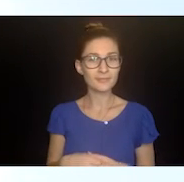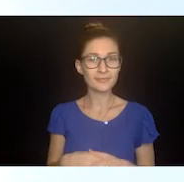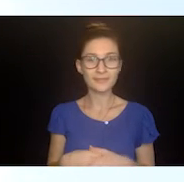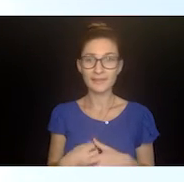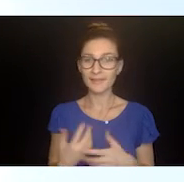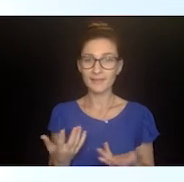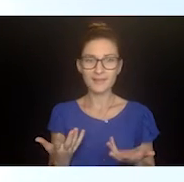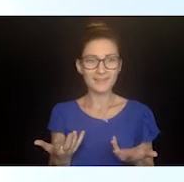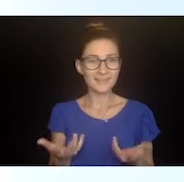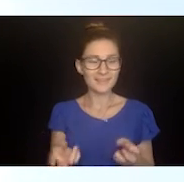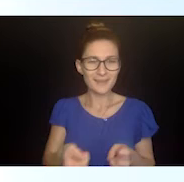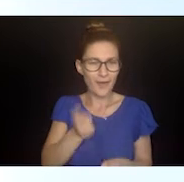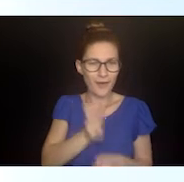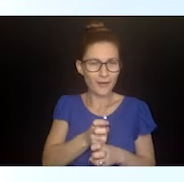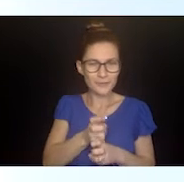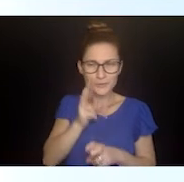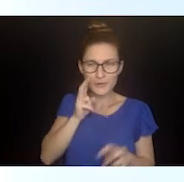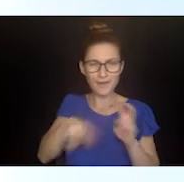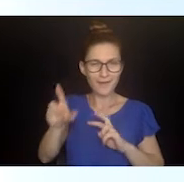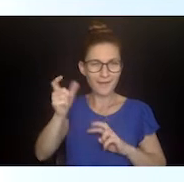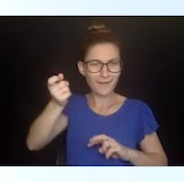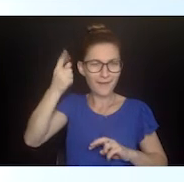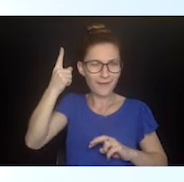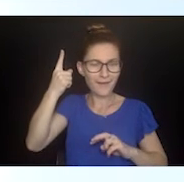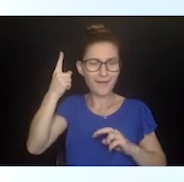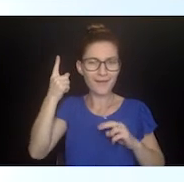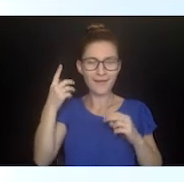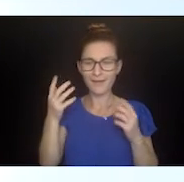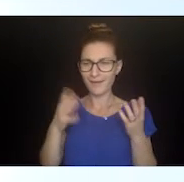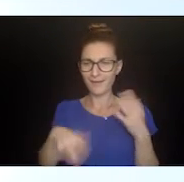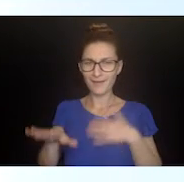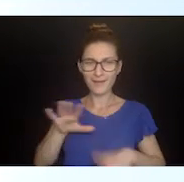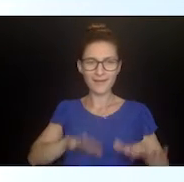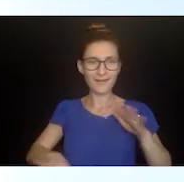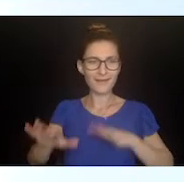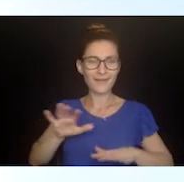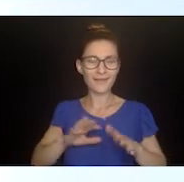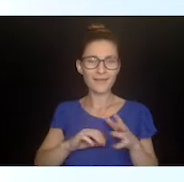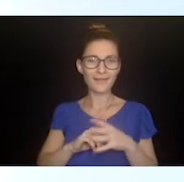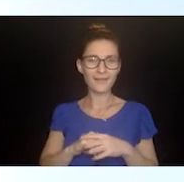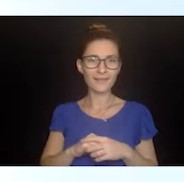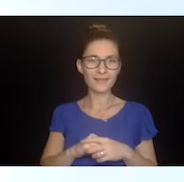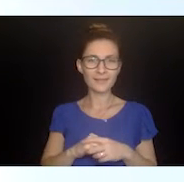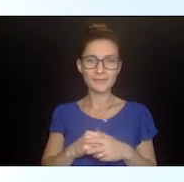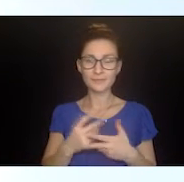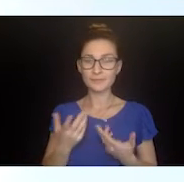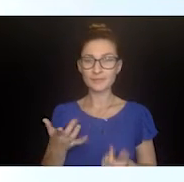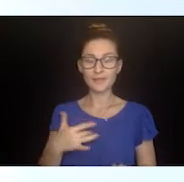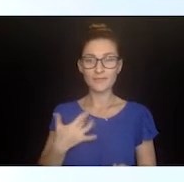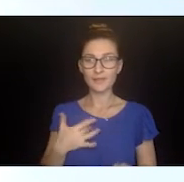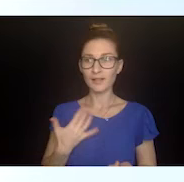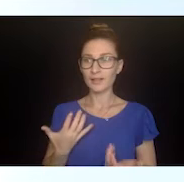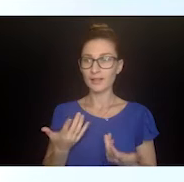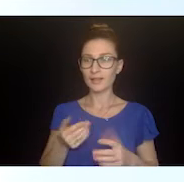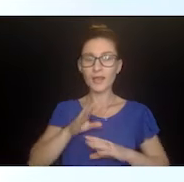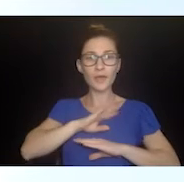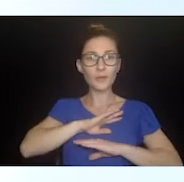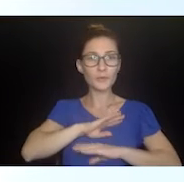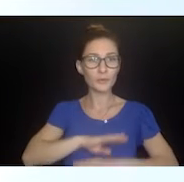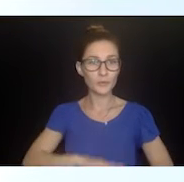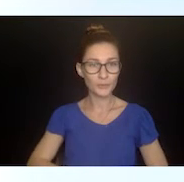And it was hard to comprehend, but it was actually, there was a sense of